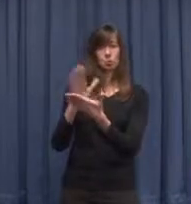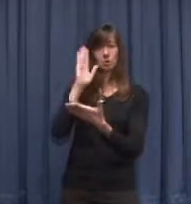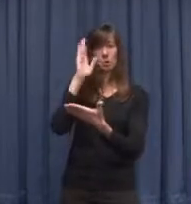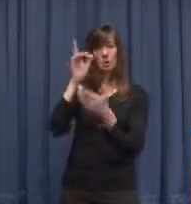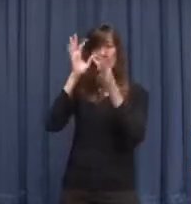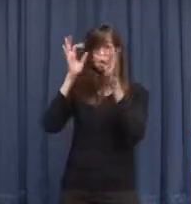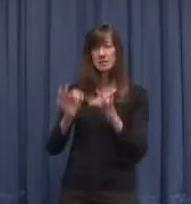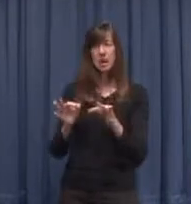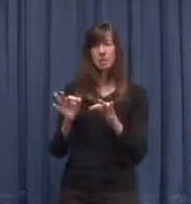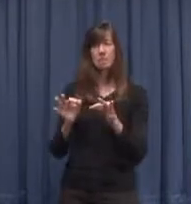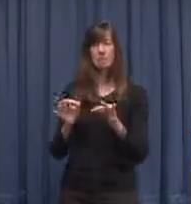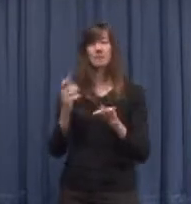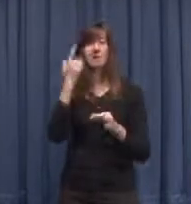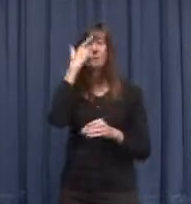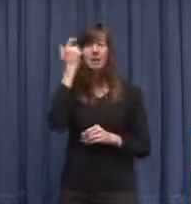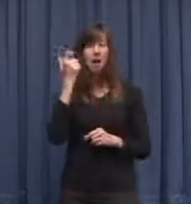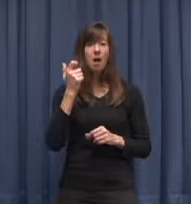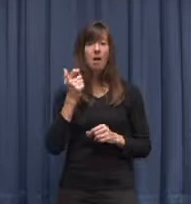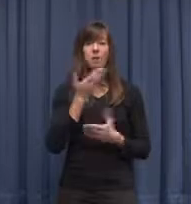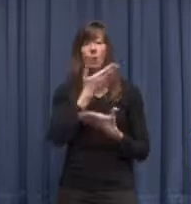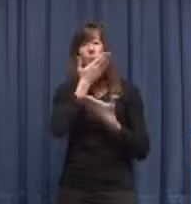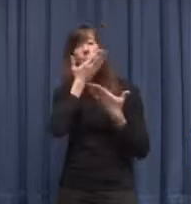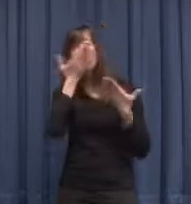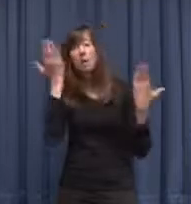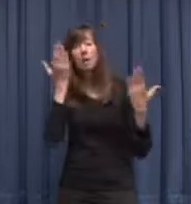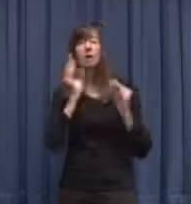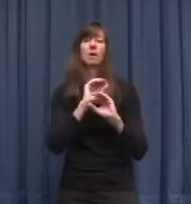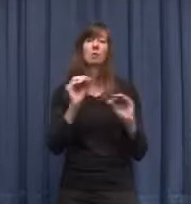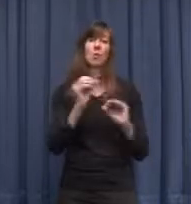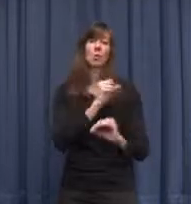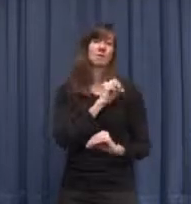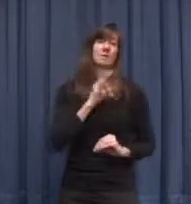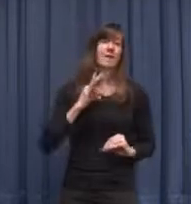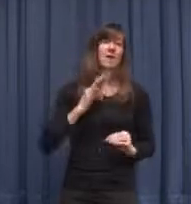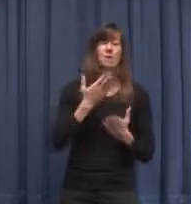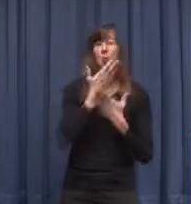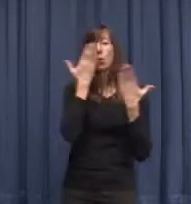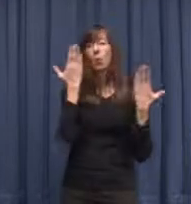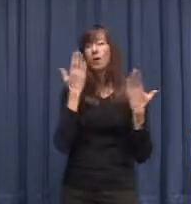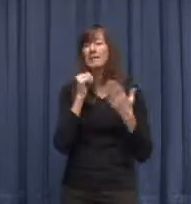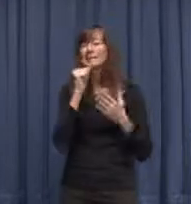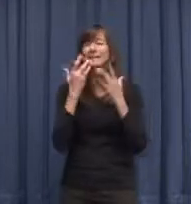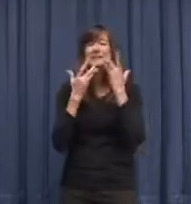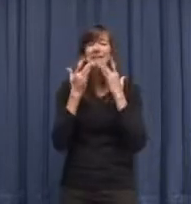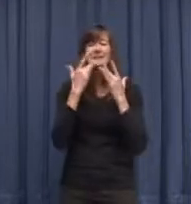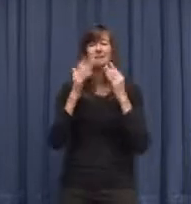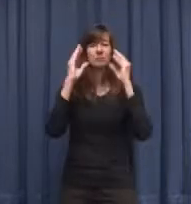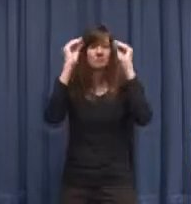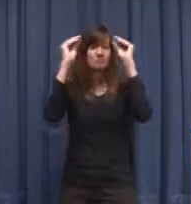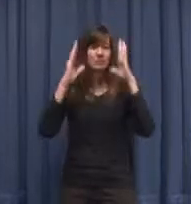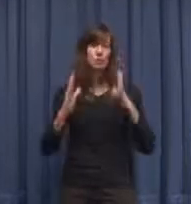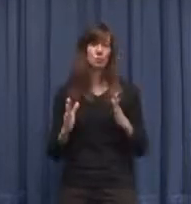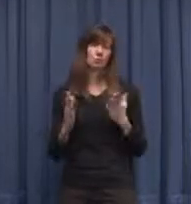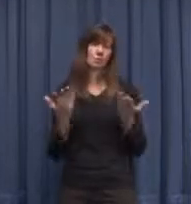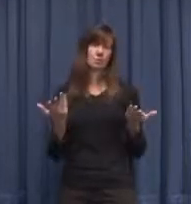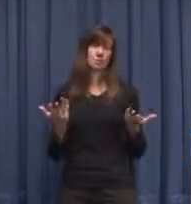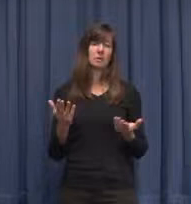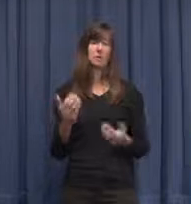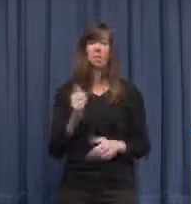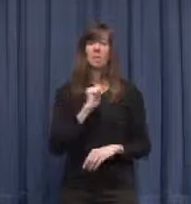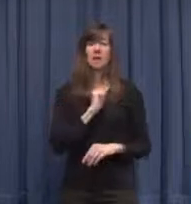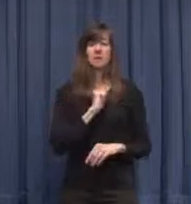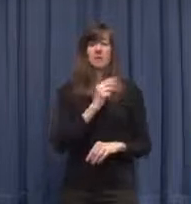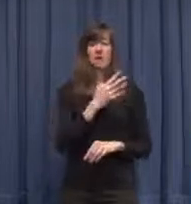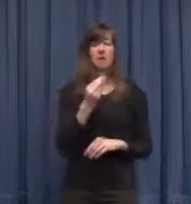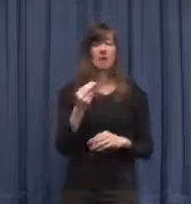to have teachers and staff to actually continue to teach in person. So myself and our health commissioner